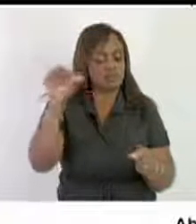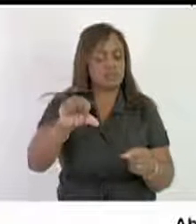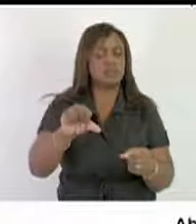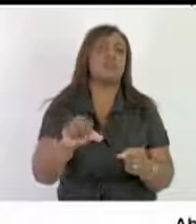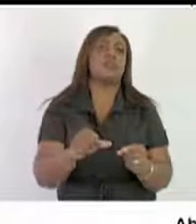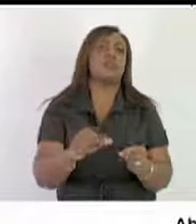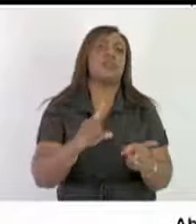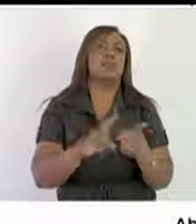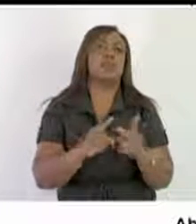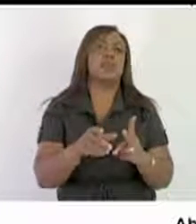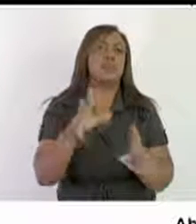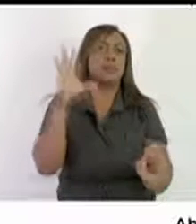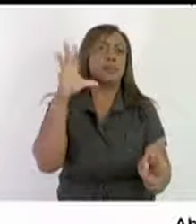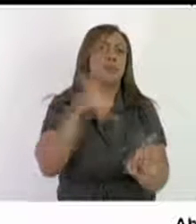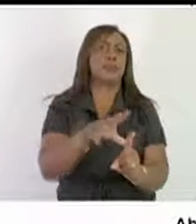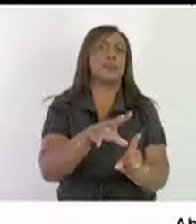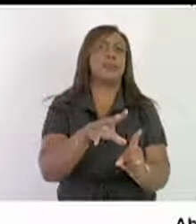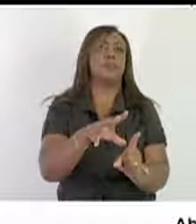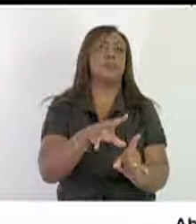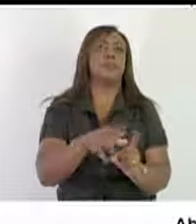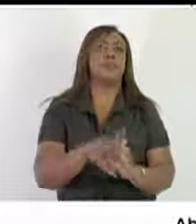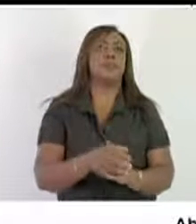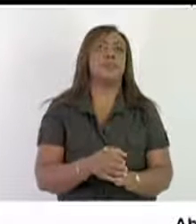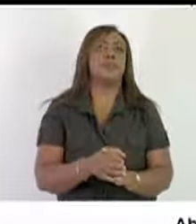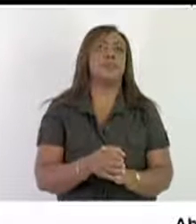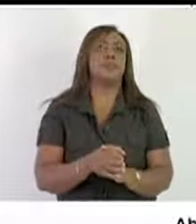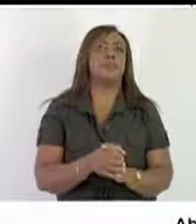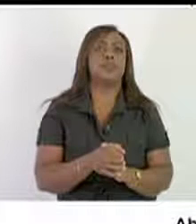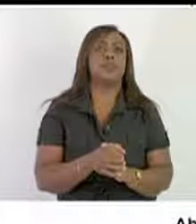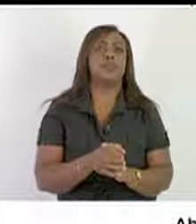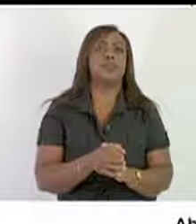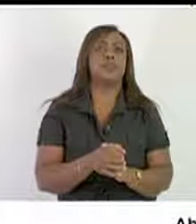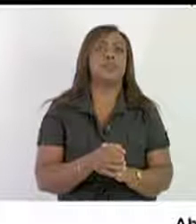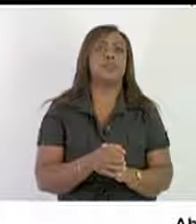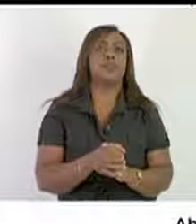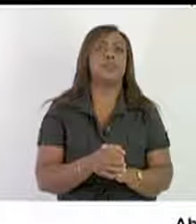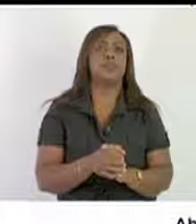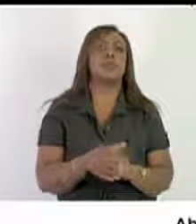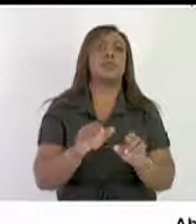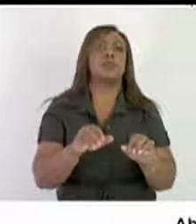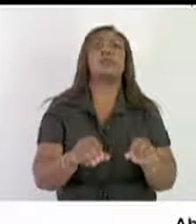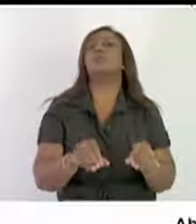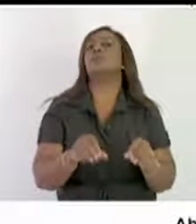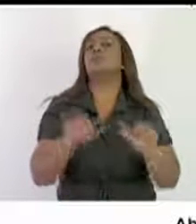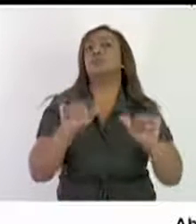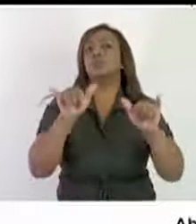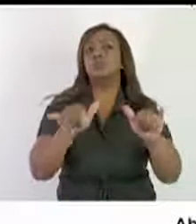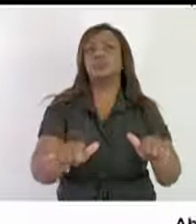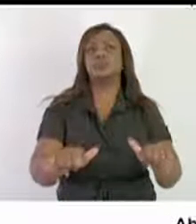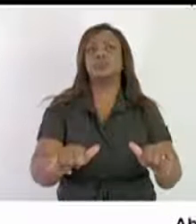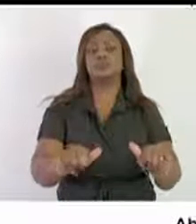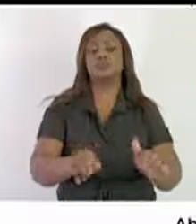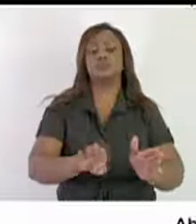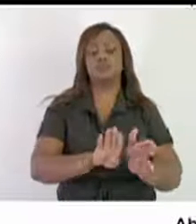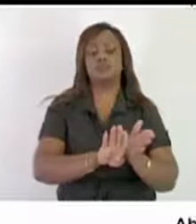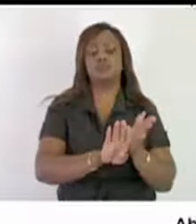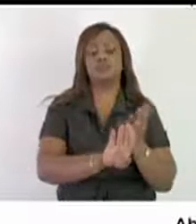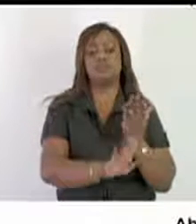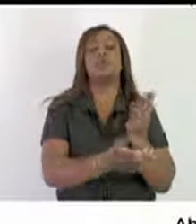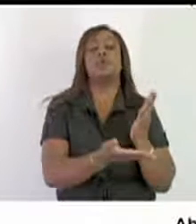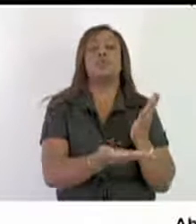the influence that one thing has on something else. To maintain means to keep